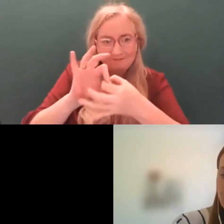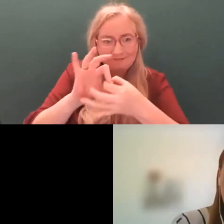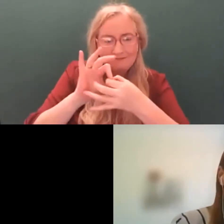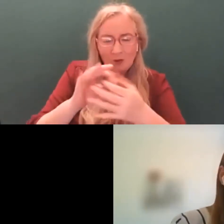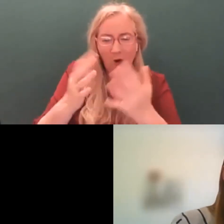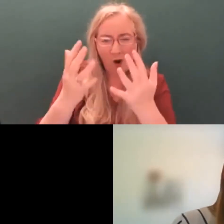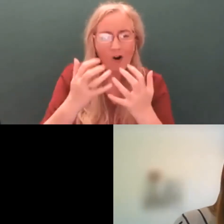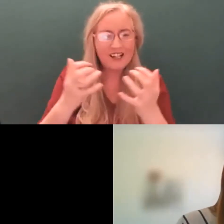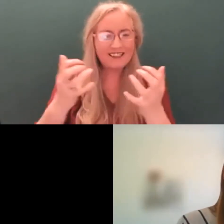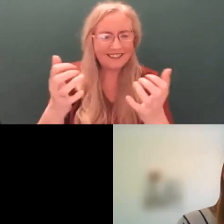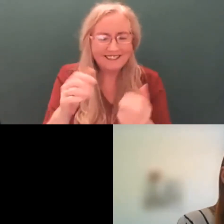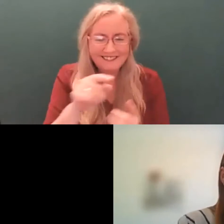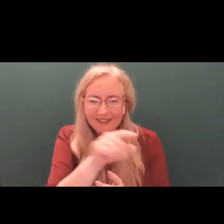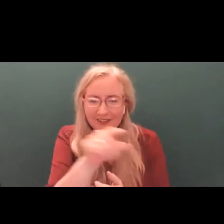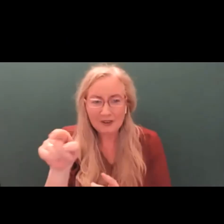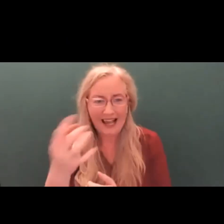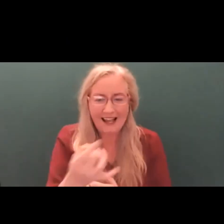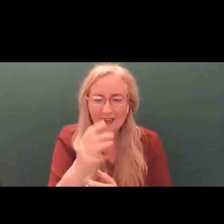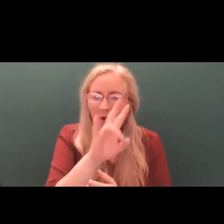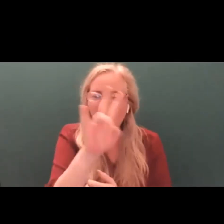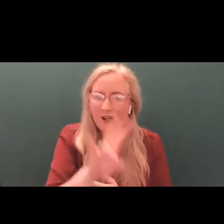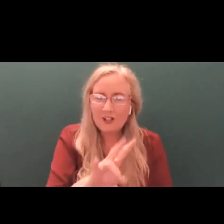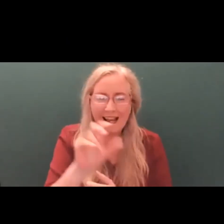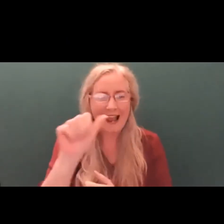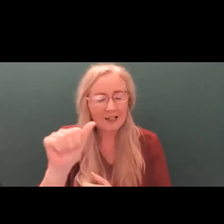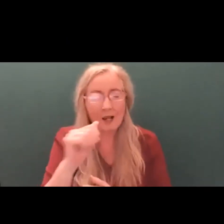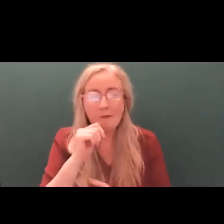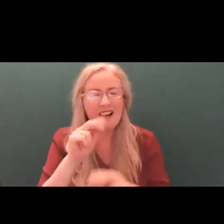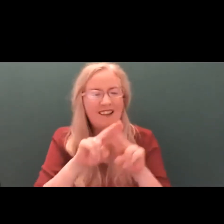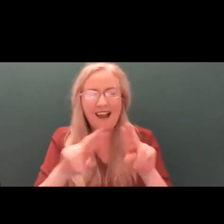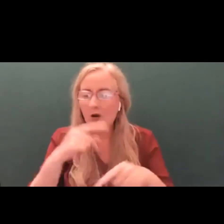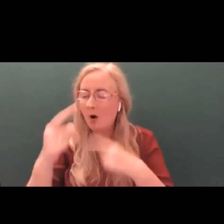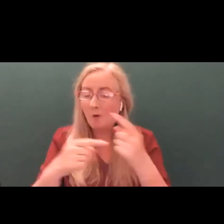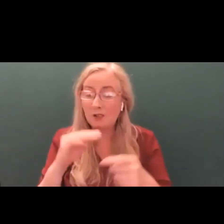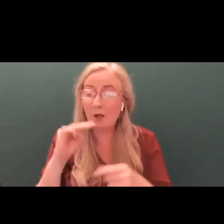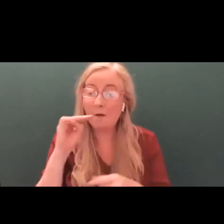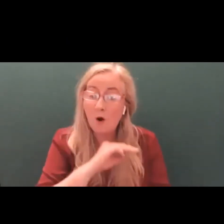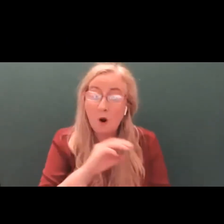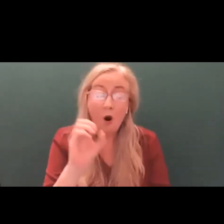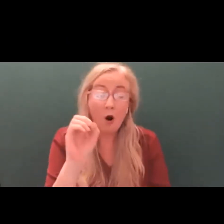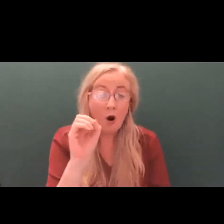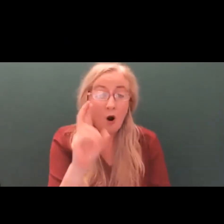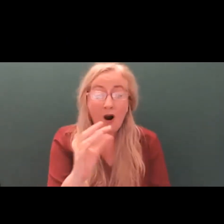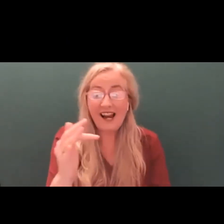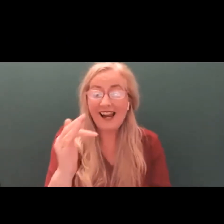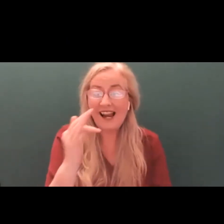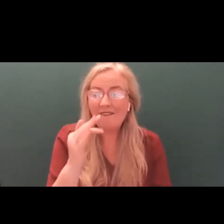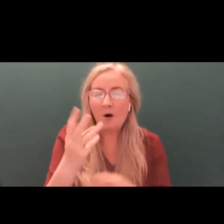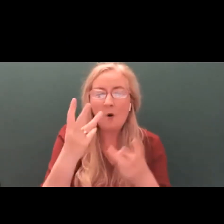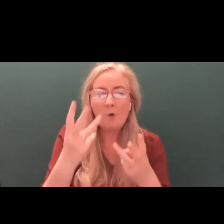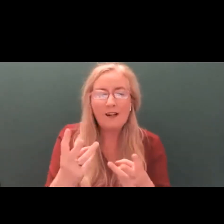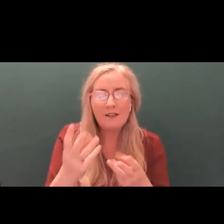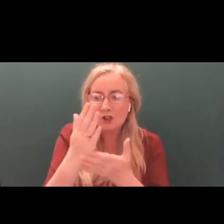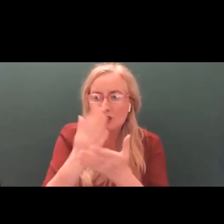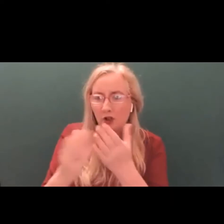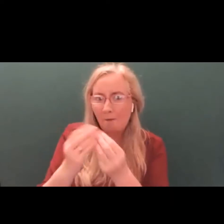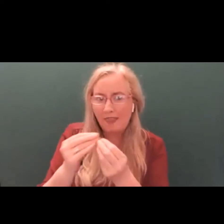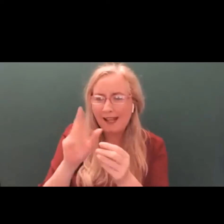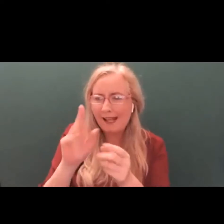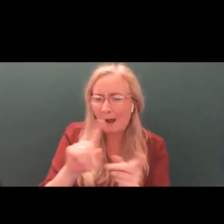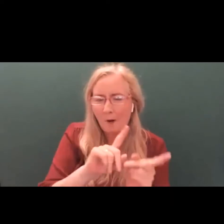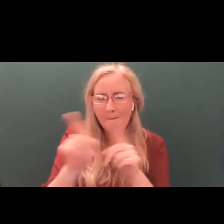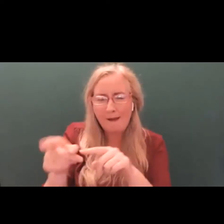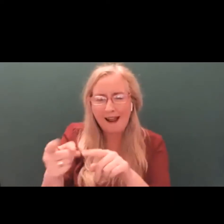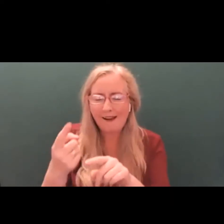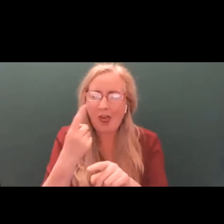asking questions, which can be great, but not always essential, or whether you want the capacity to have something that people can go back and